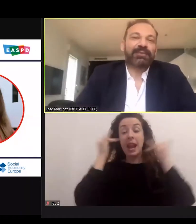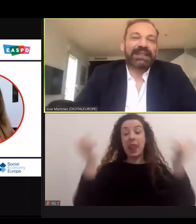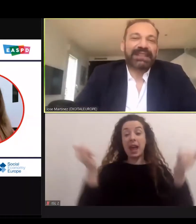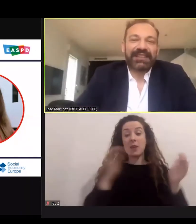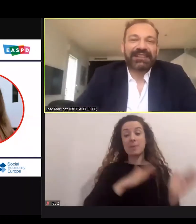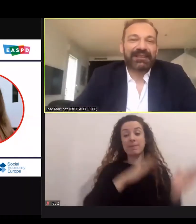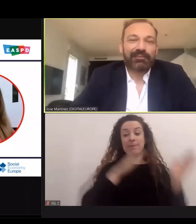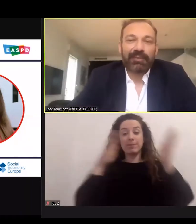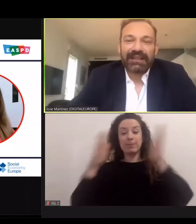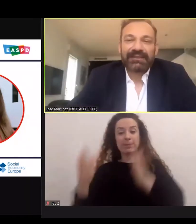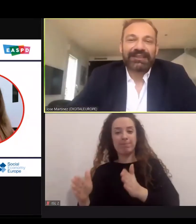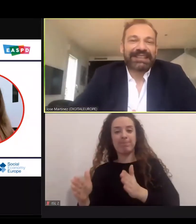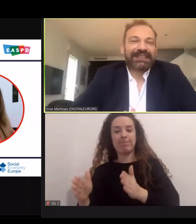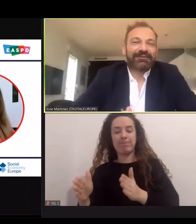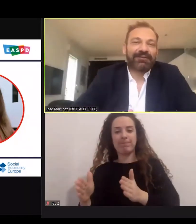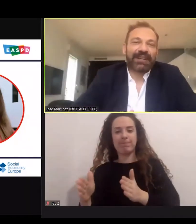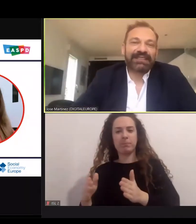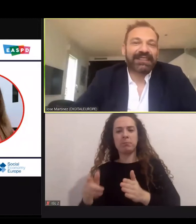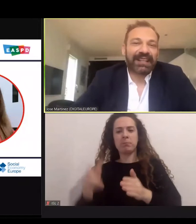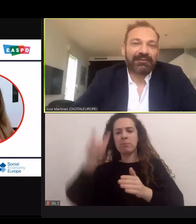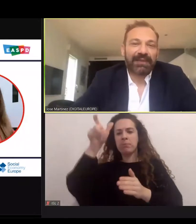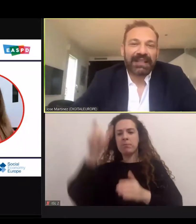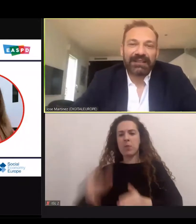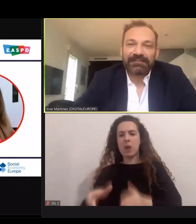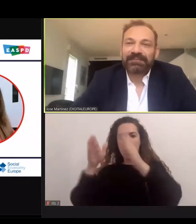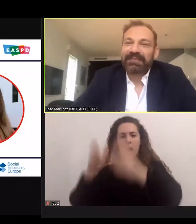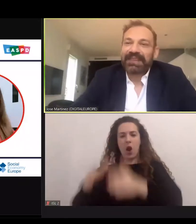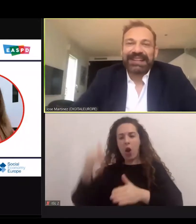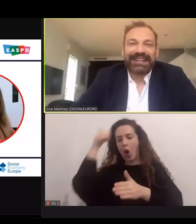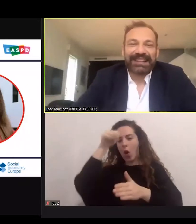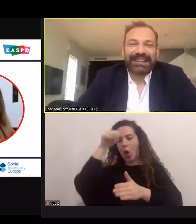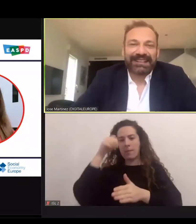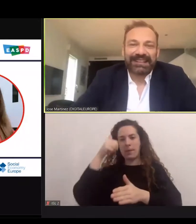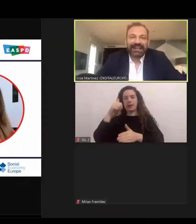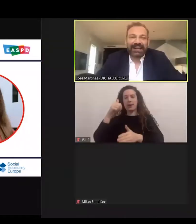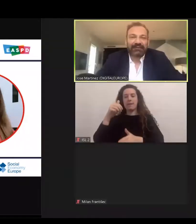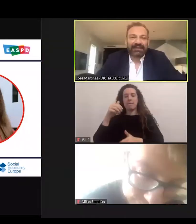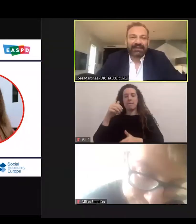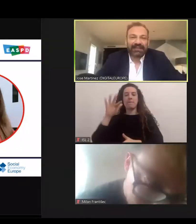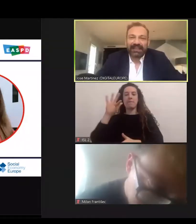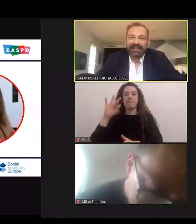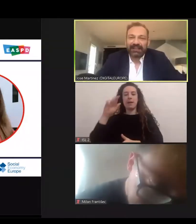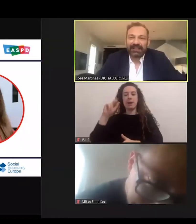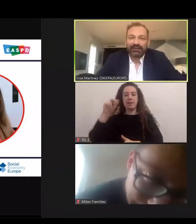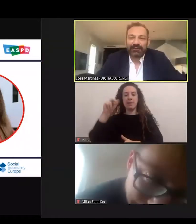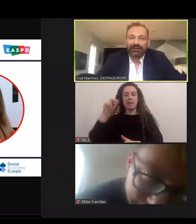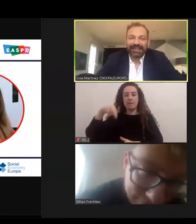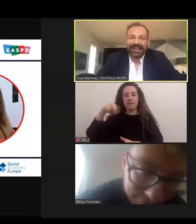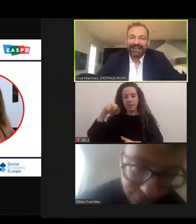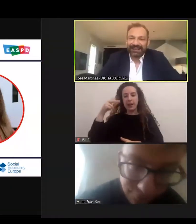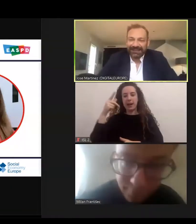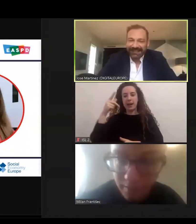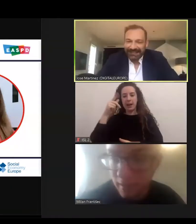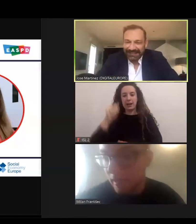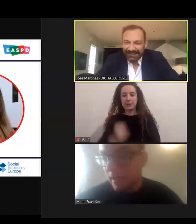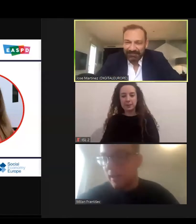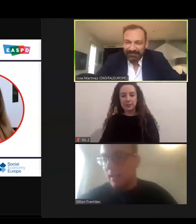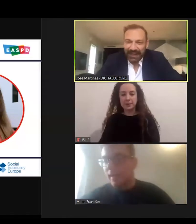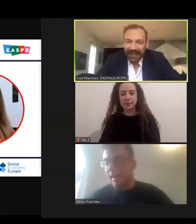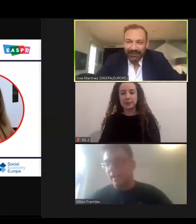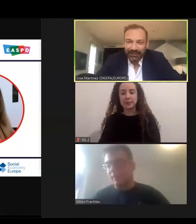fantastic for sure. And then people, they can choose the method they